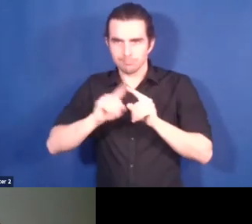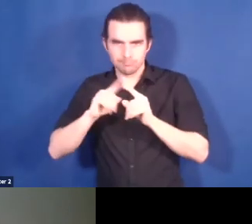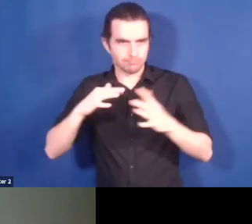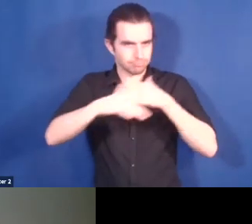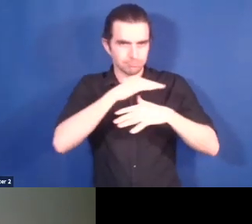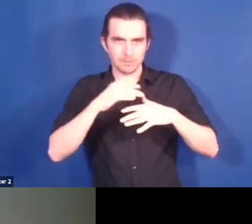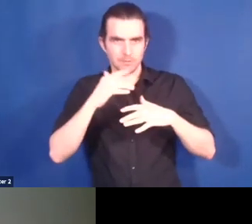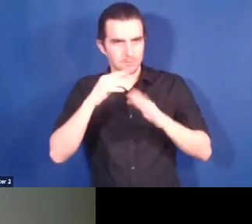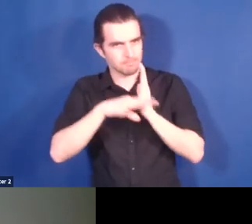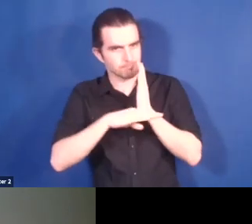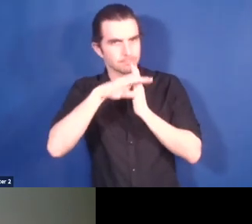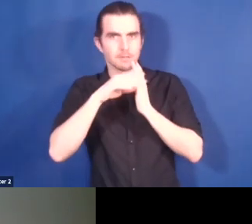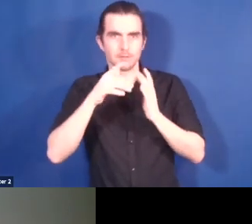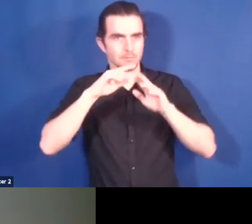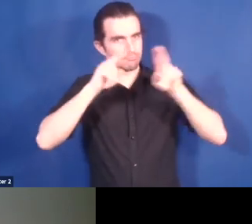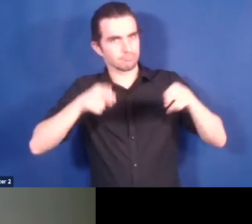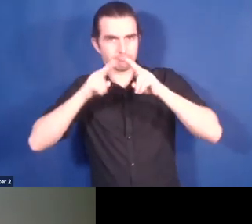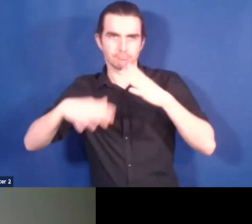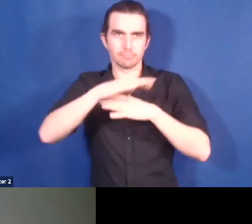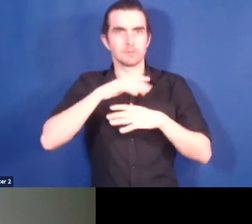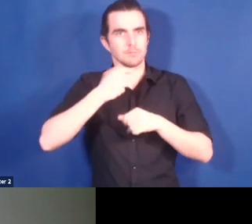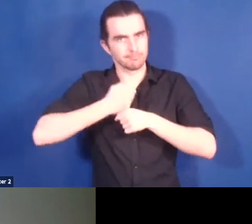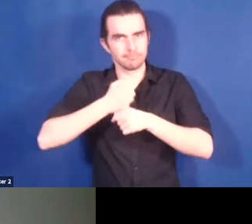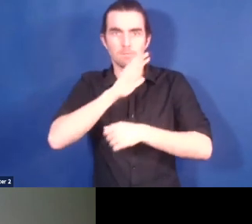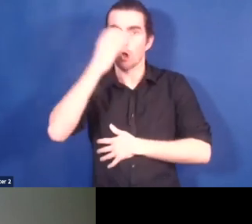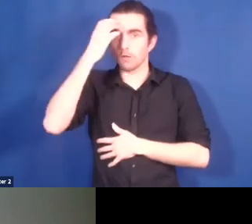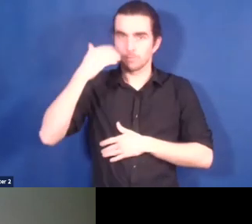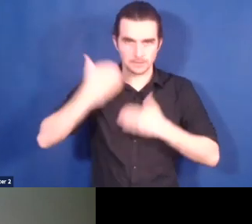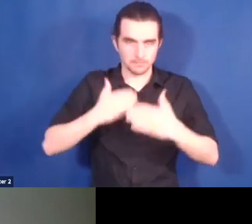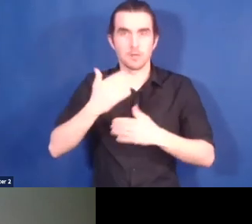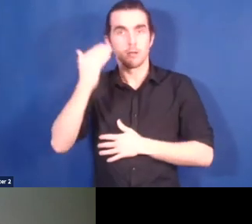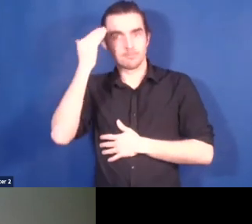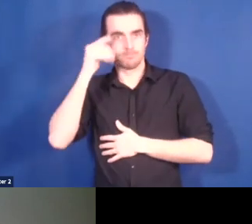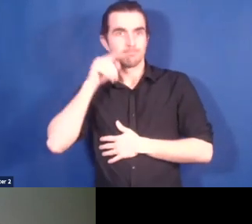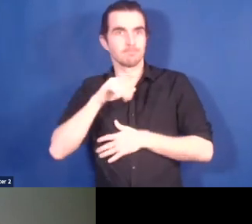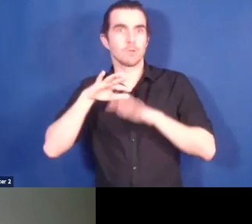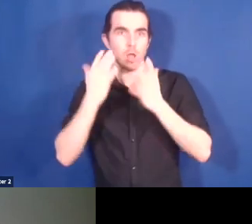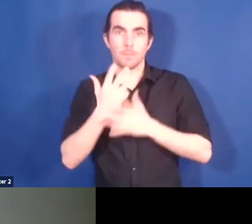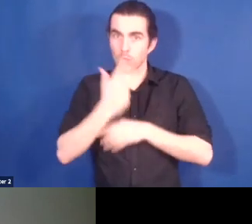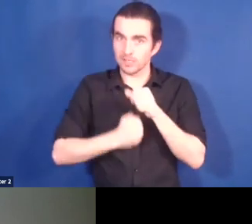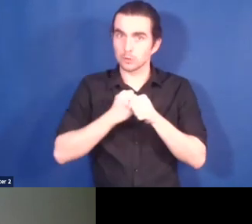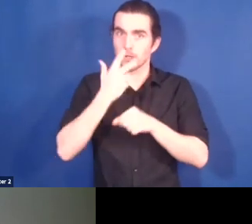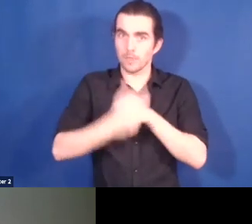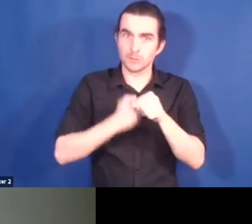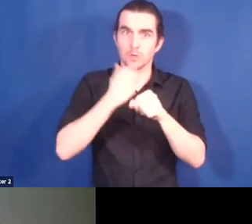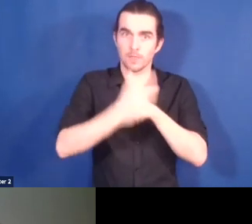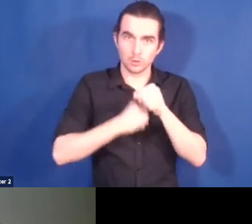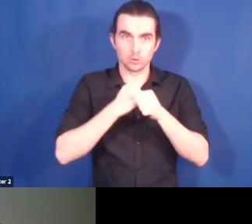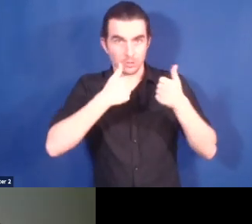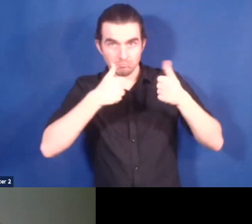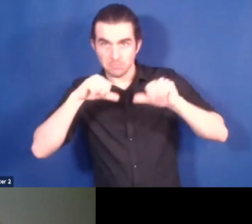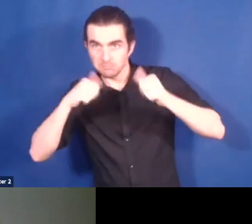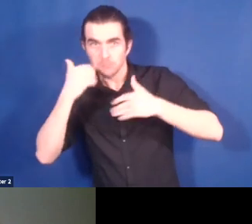points we should address as we come to the top of the hour here? I can see, I've not